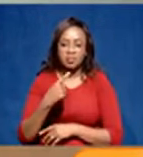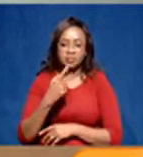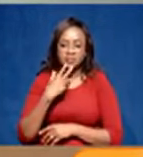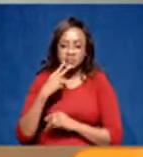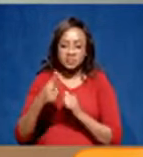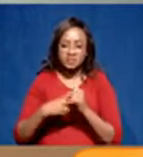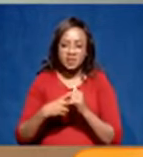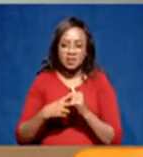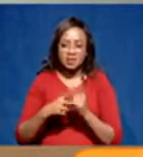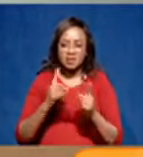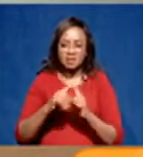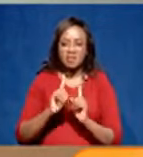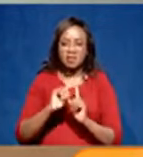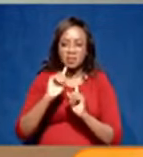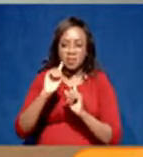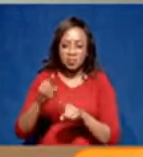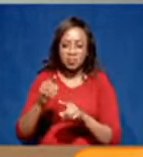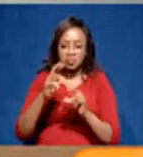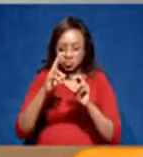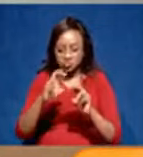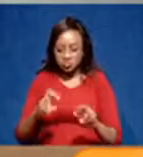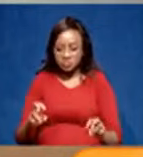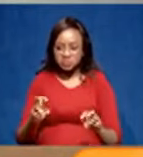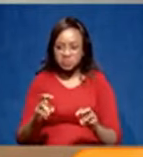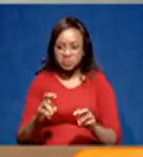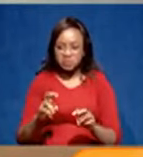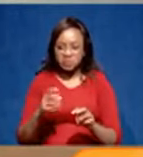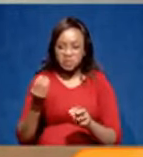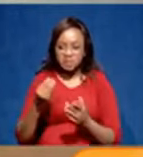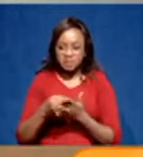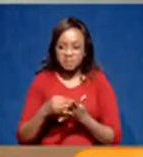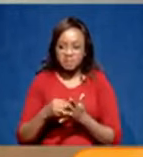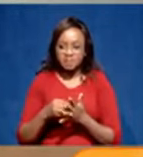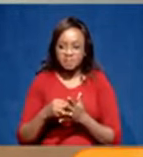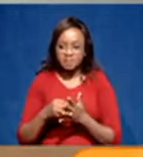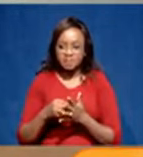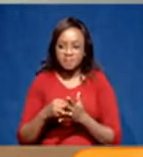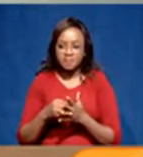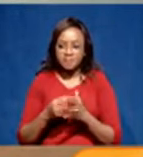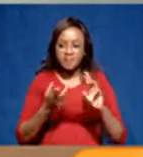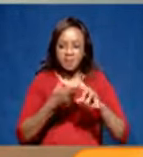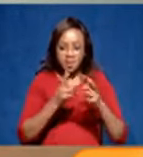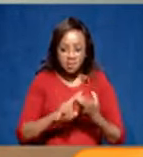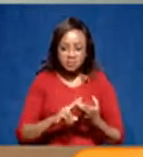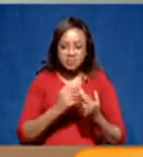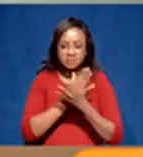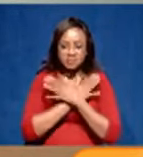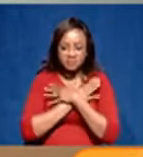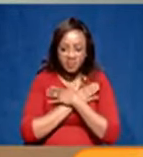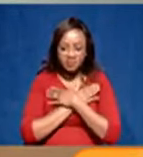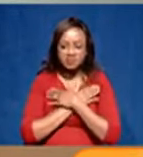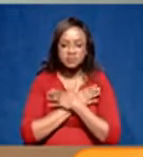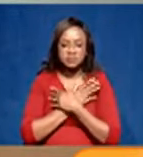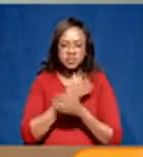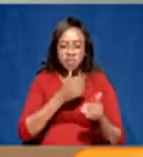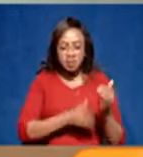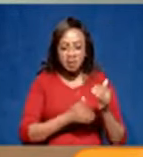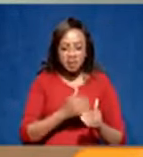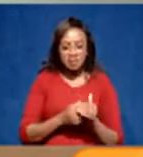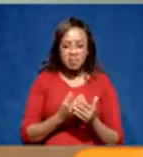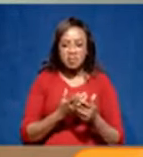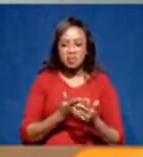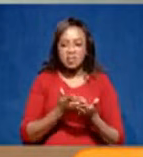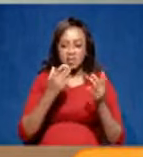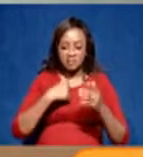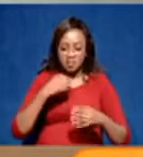1,700 for NHIF, but when they go back to check their math at the end of the month, the number of relatives, the number of friends, the number of neighbors that they have